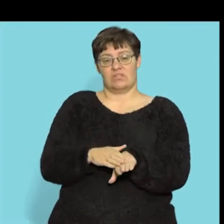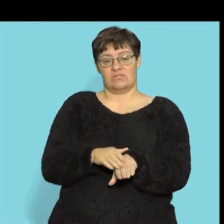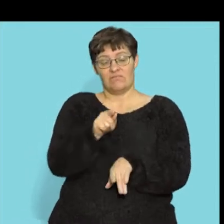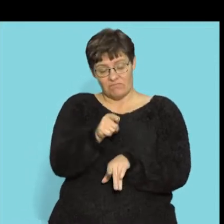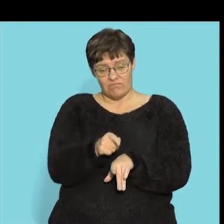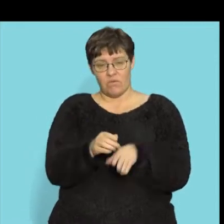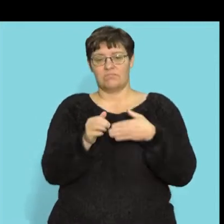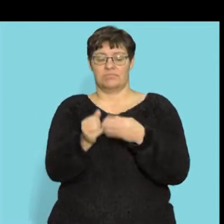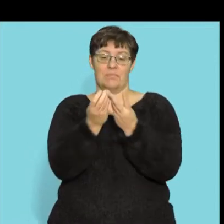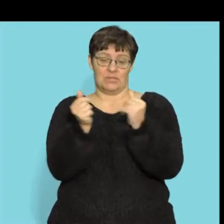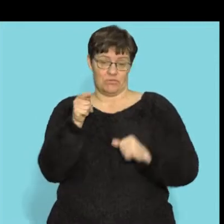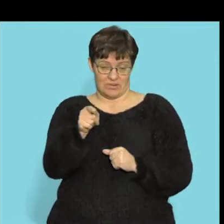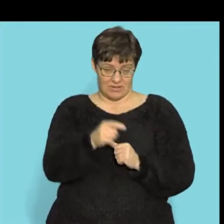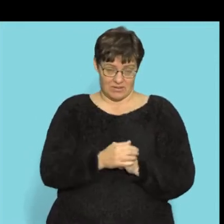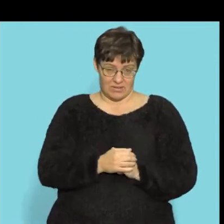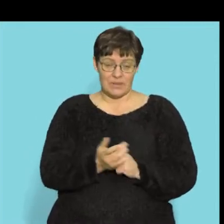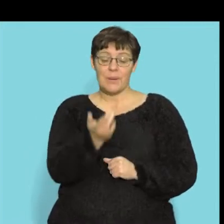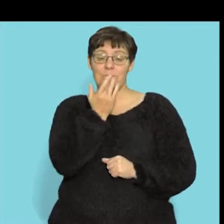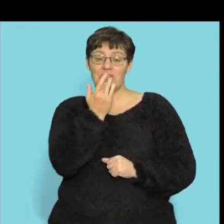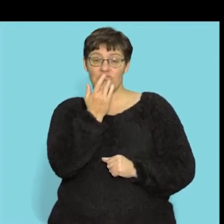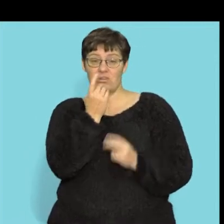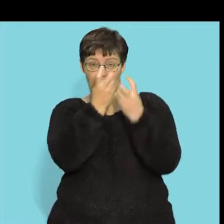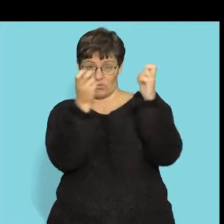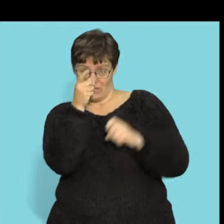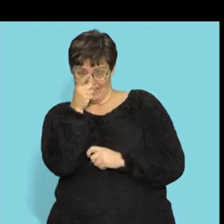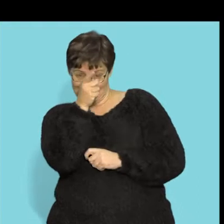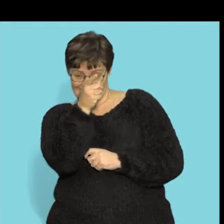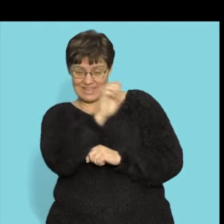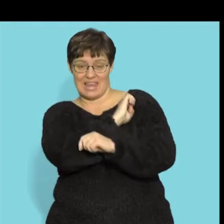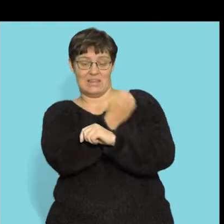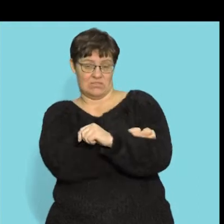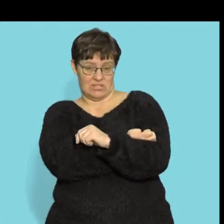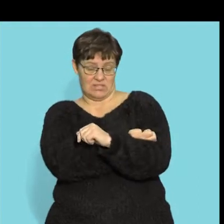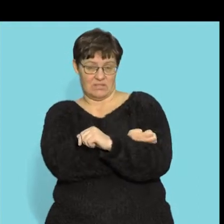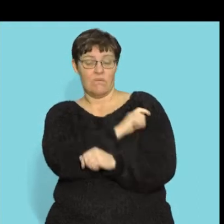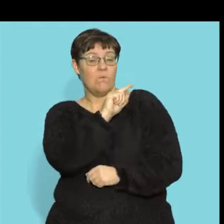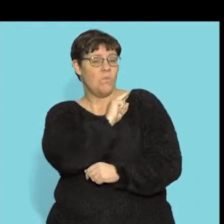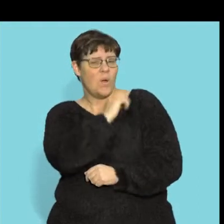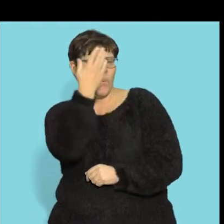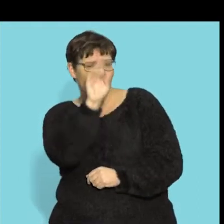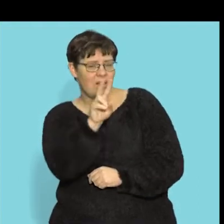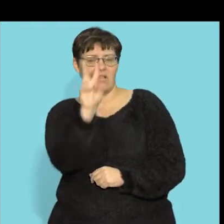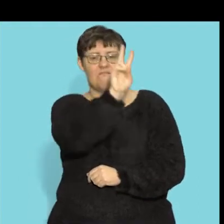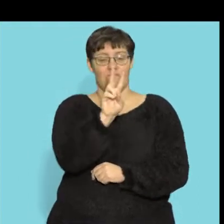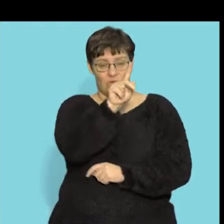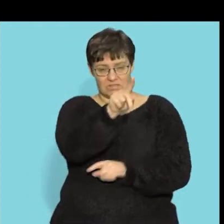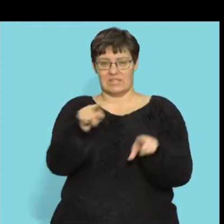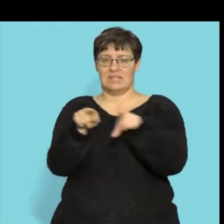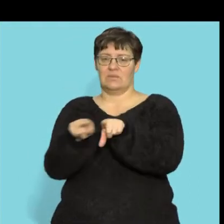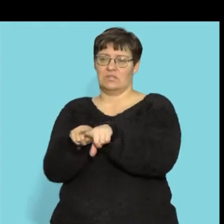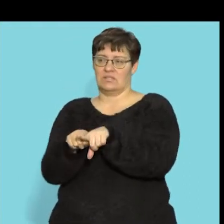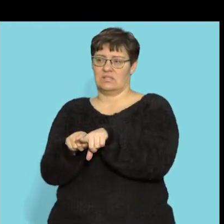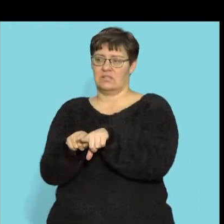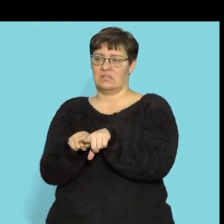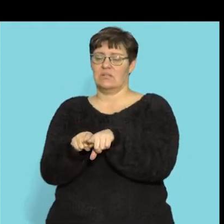charge in the conducting material. Remember, the battery is the source of energy, because we know that